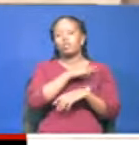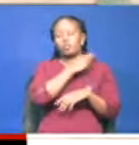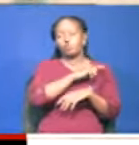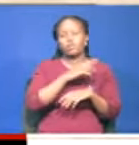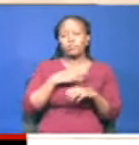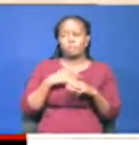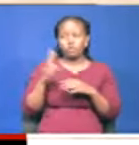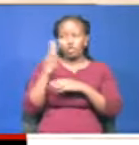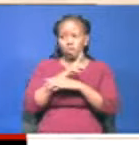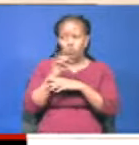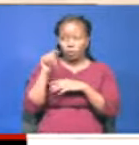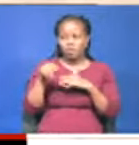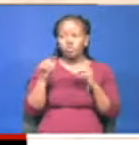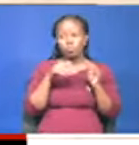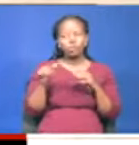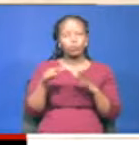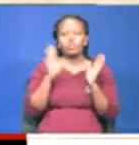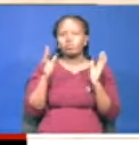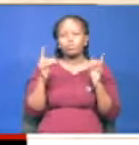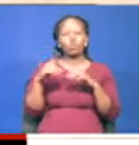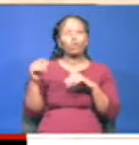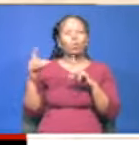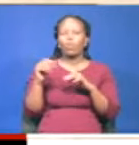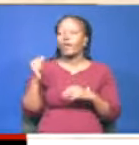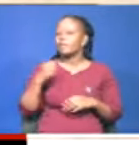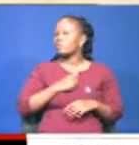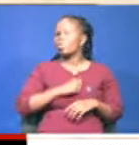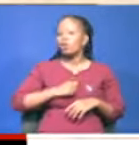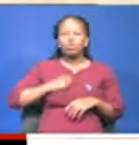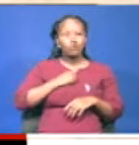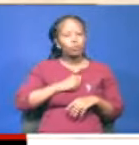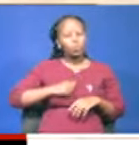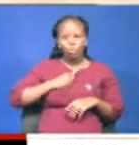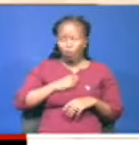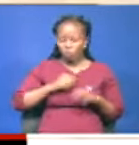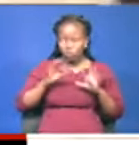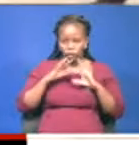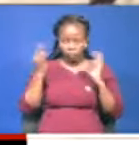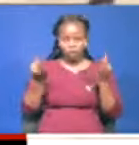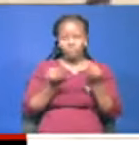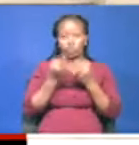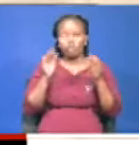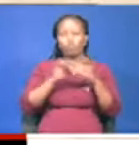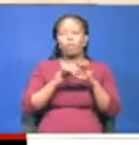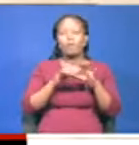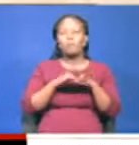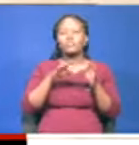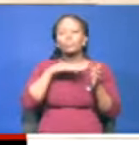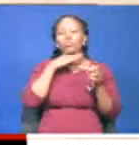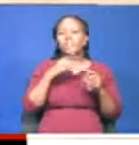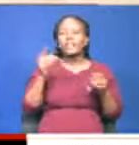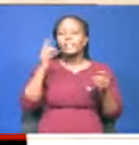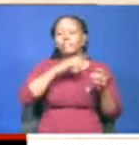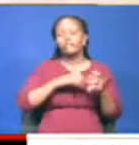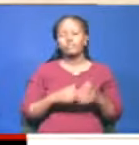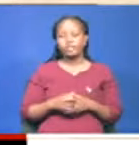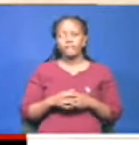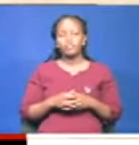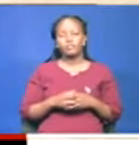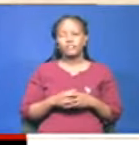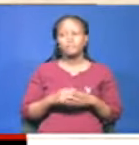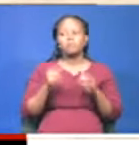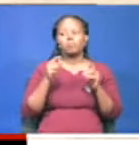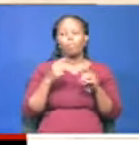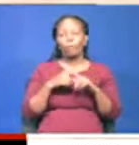to convey my condolences to the family of the departed. Otherwise, the